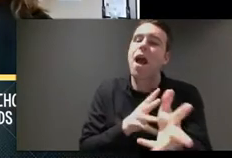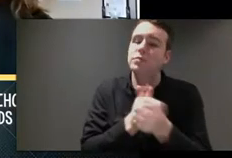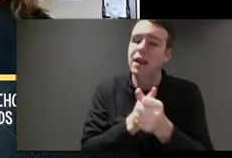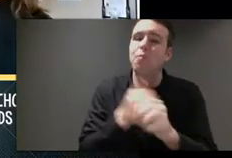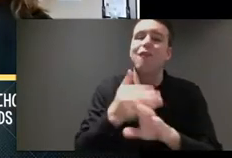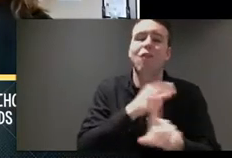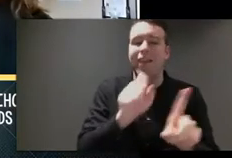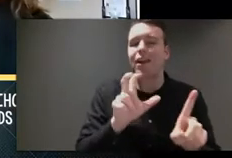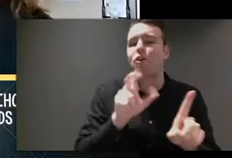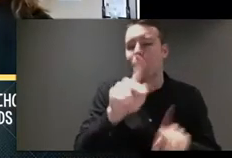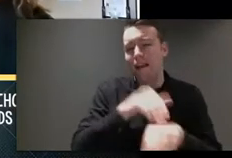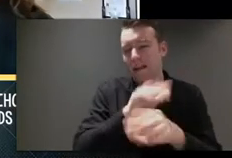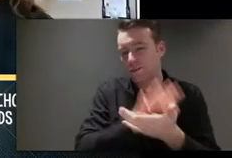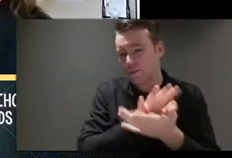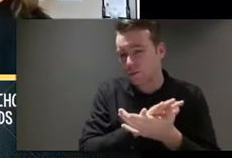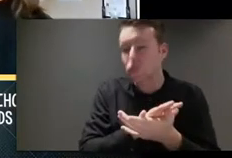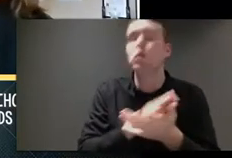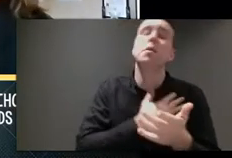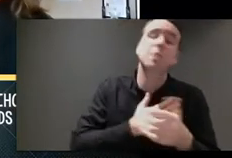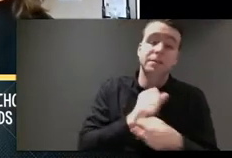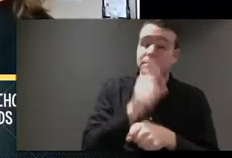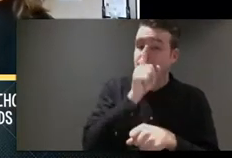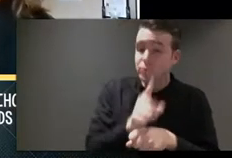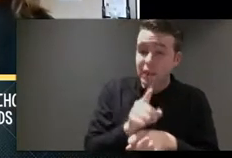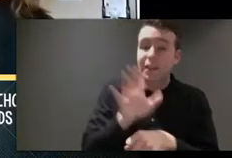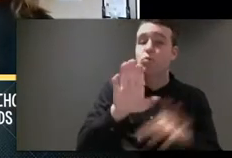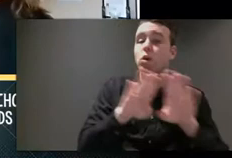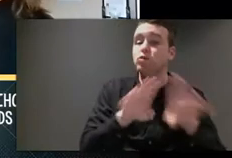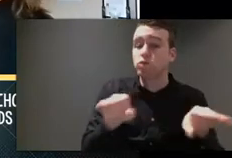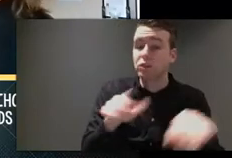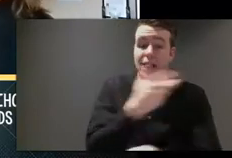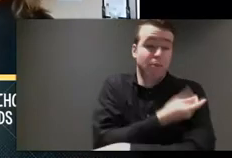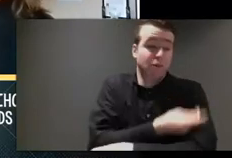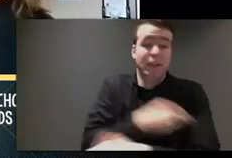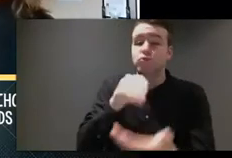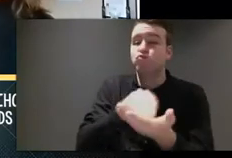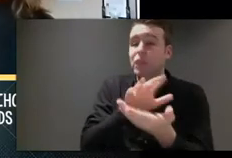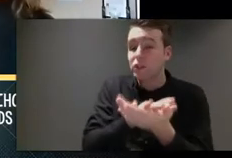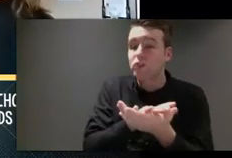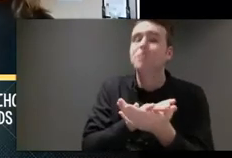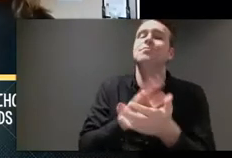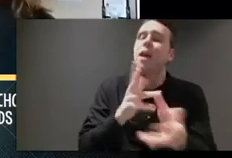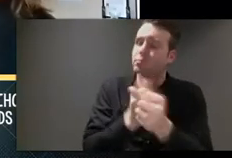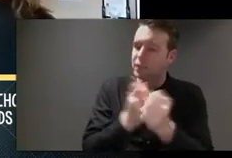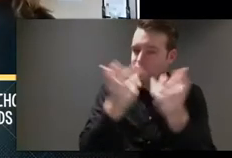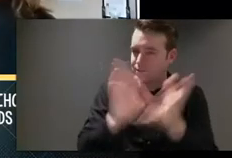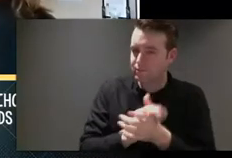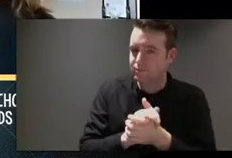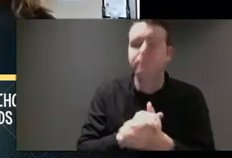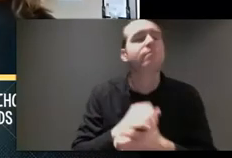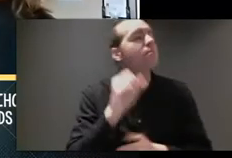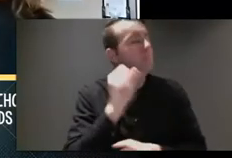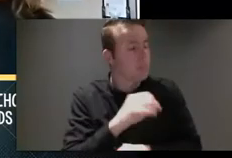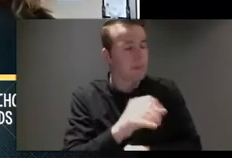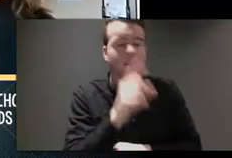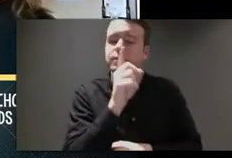they can be at school. So please make sure that your child's immunization records get updated. Yes, this is very,